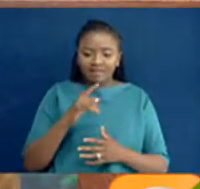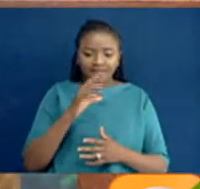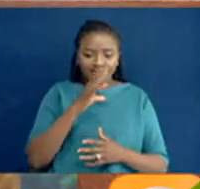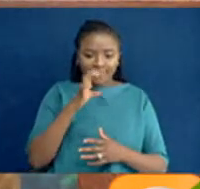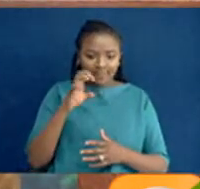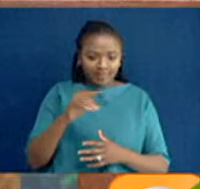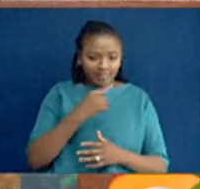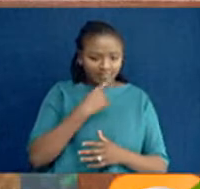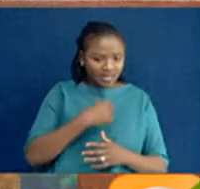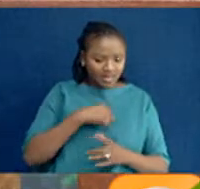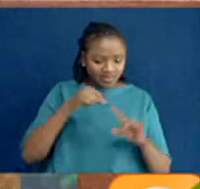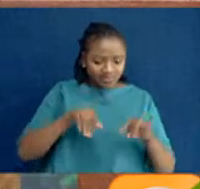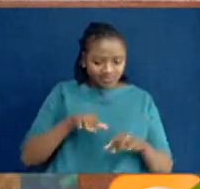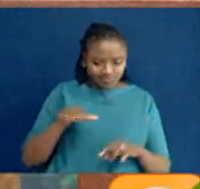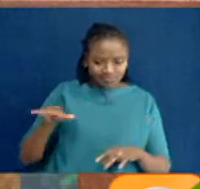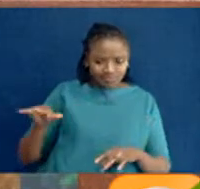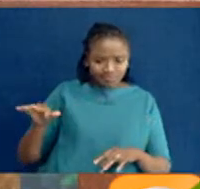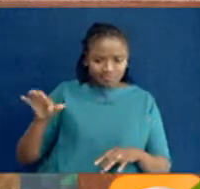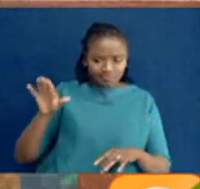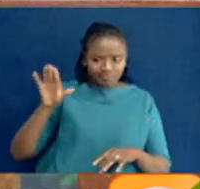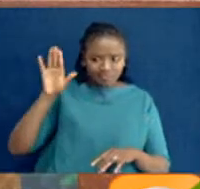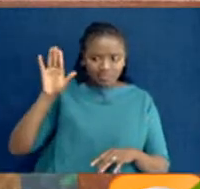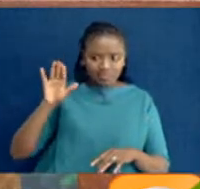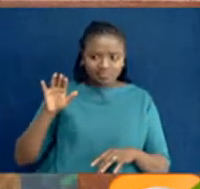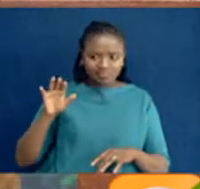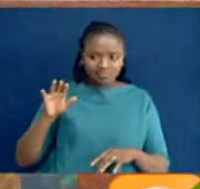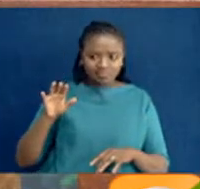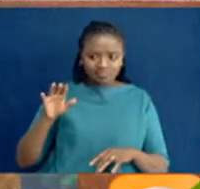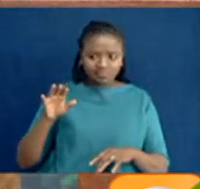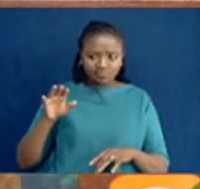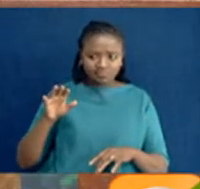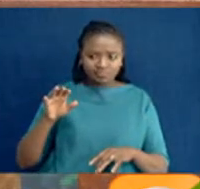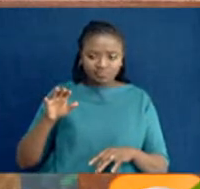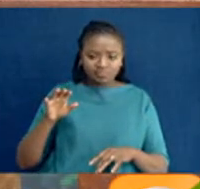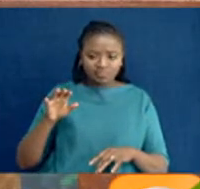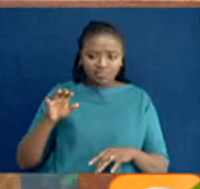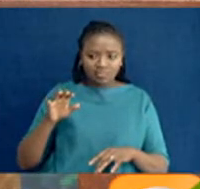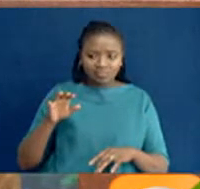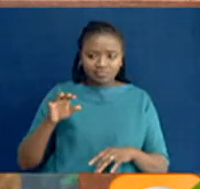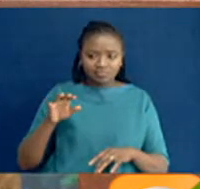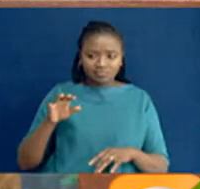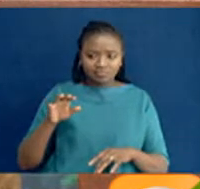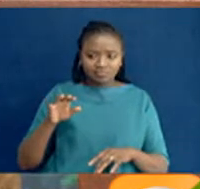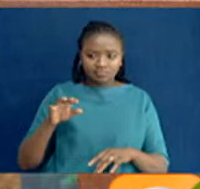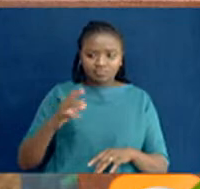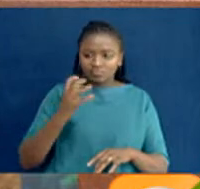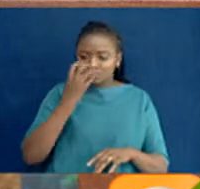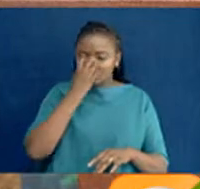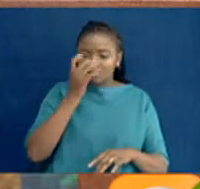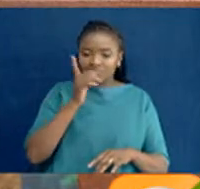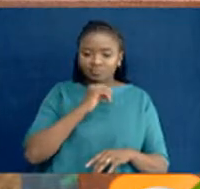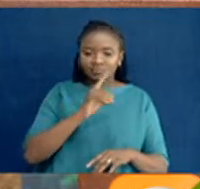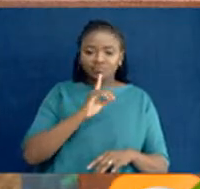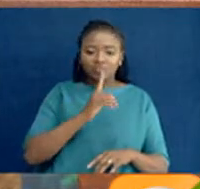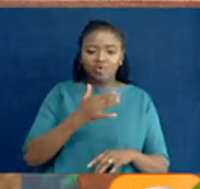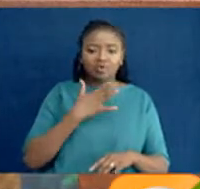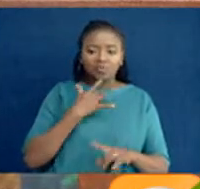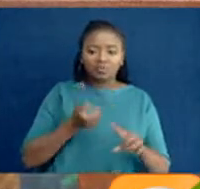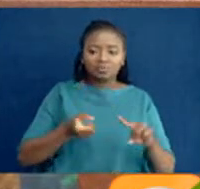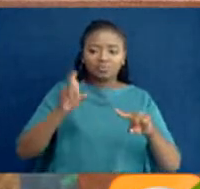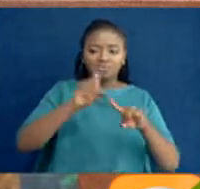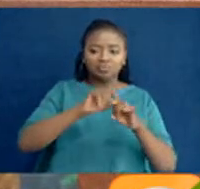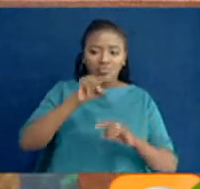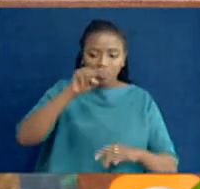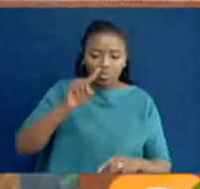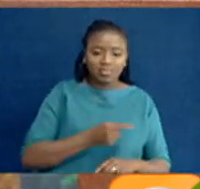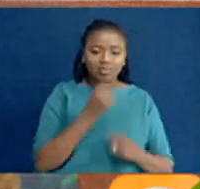me earlier today, has been done by the Honorable President of Kenya. People are just saying, I want that one that's being